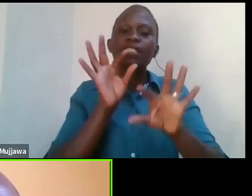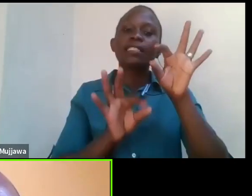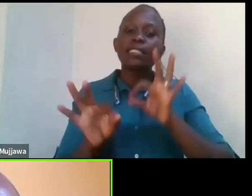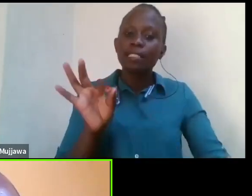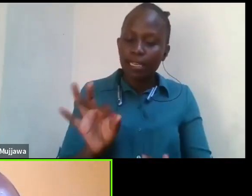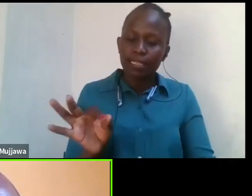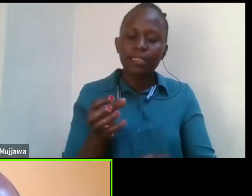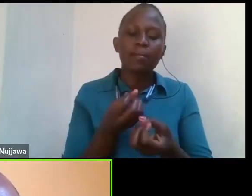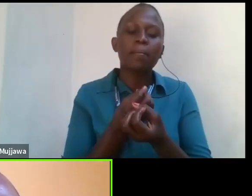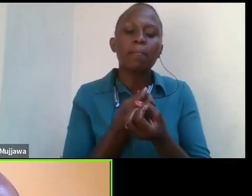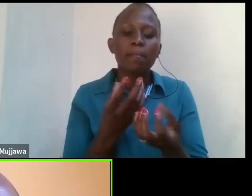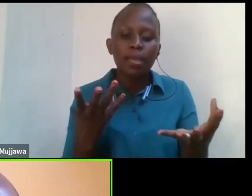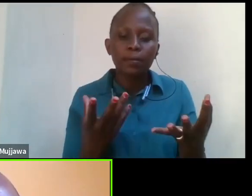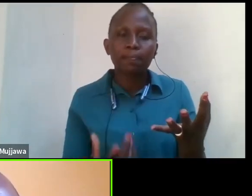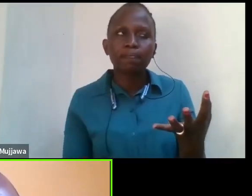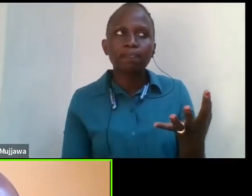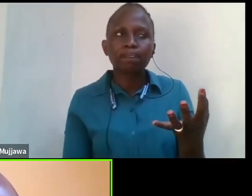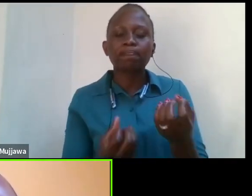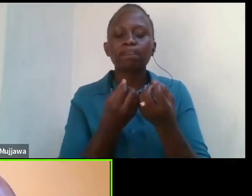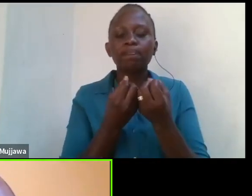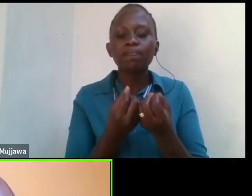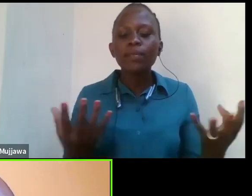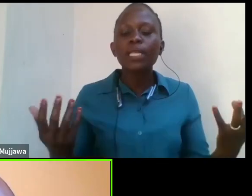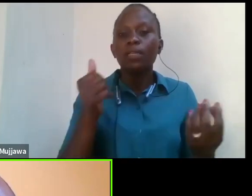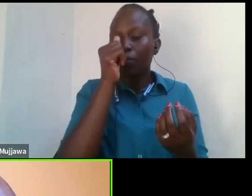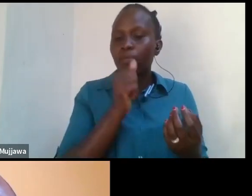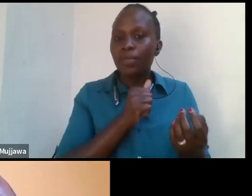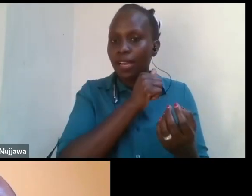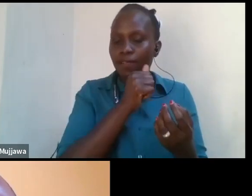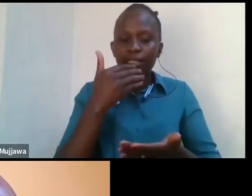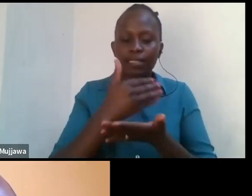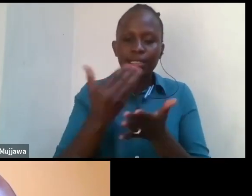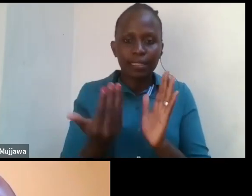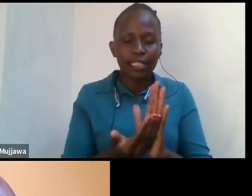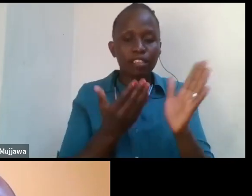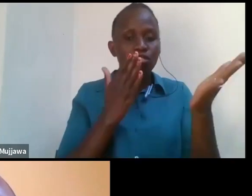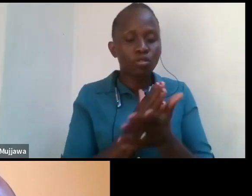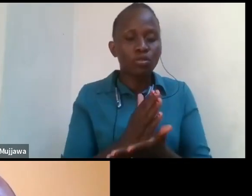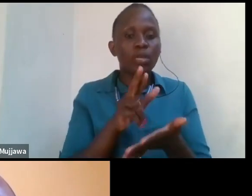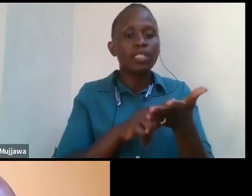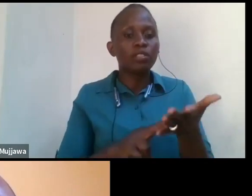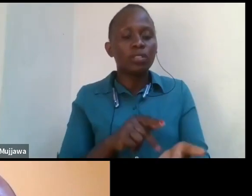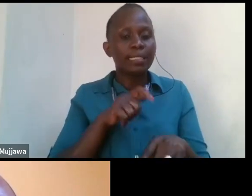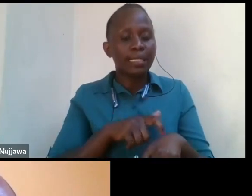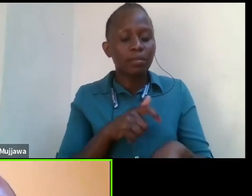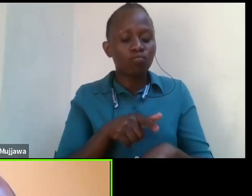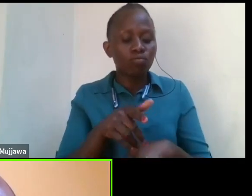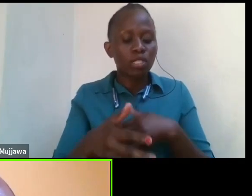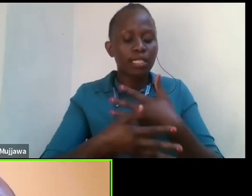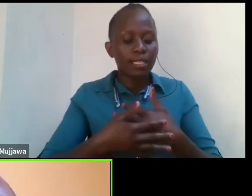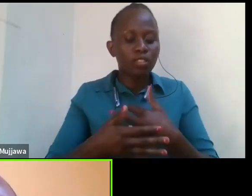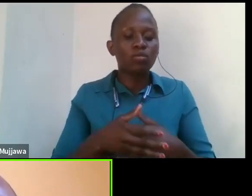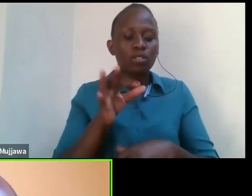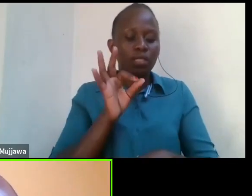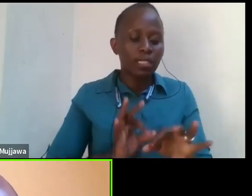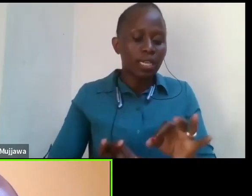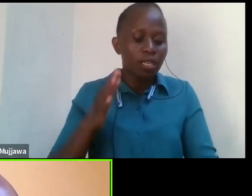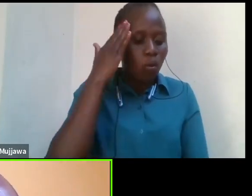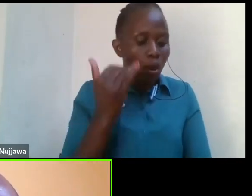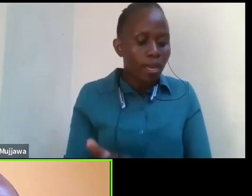of the firms or private sector players really take advantage when it comes to industrial designs, because